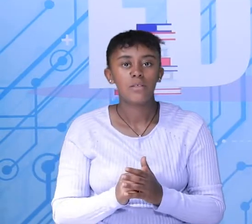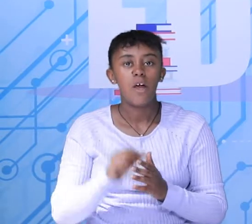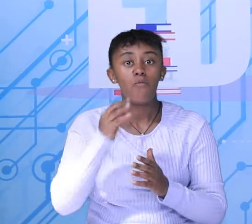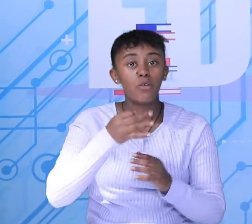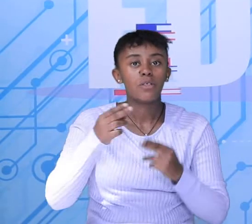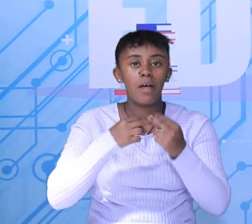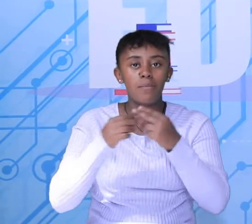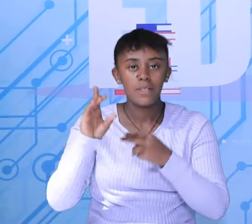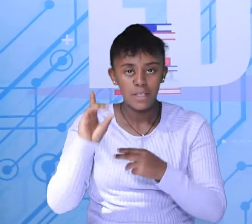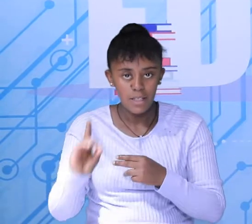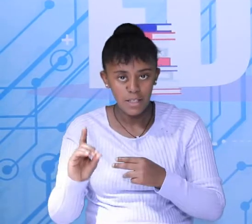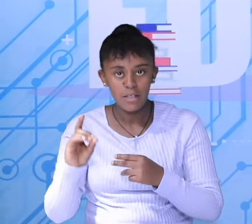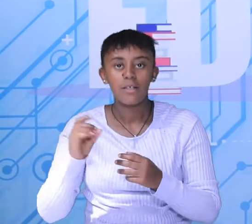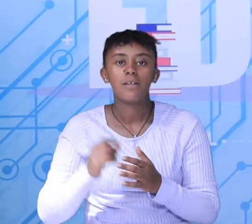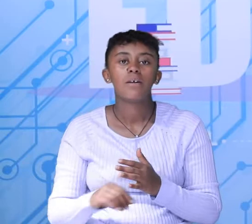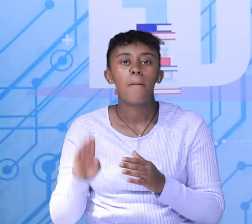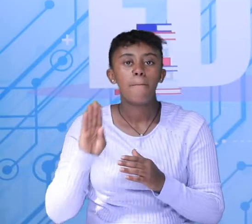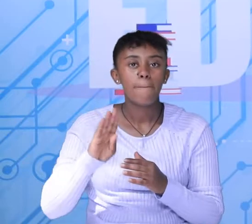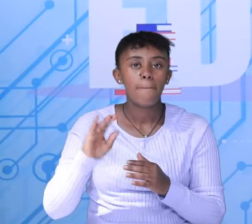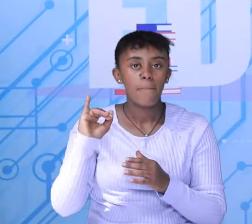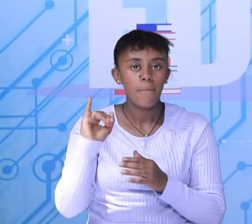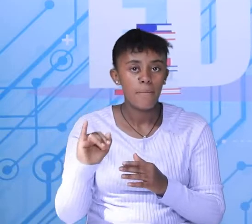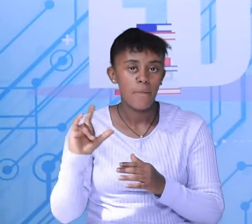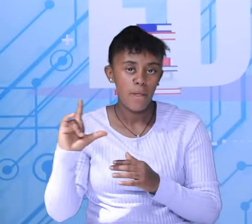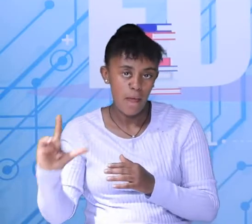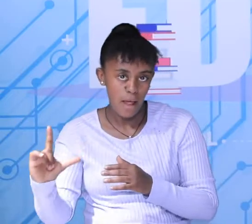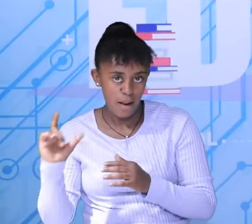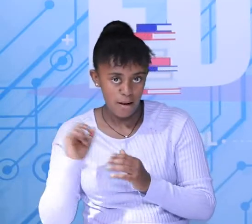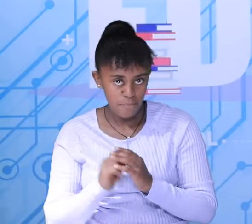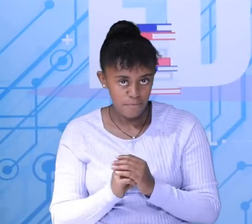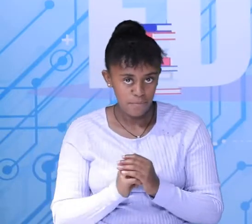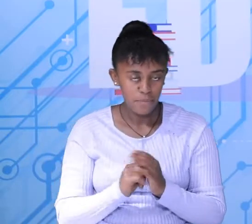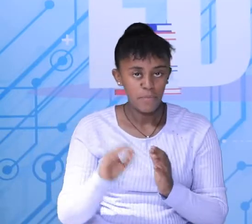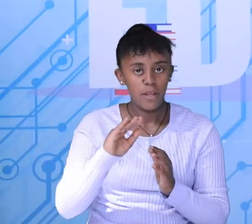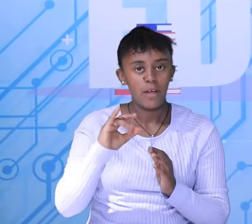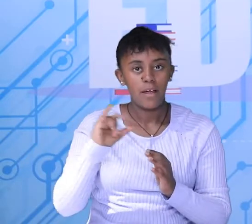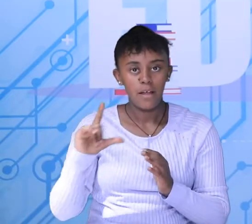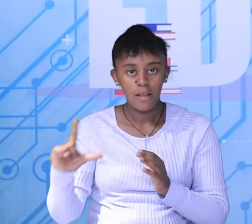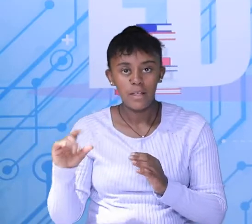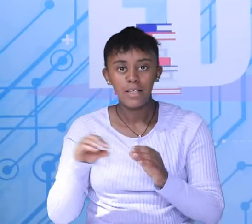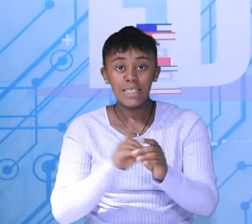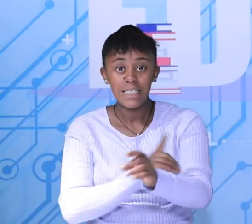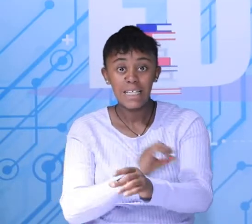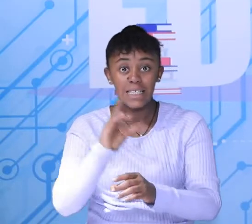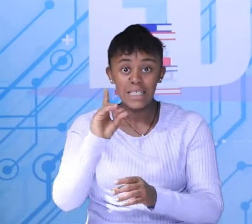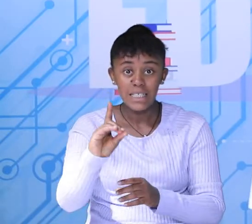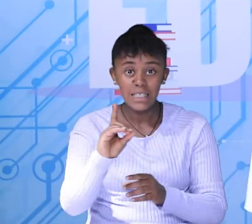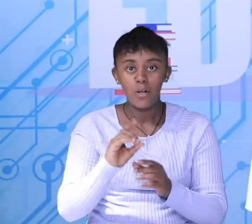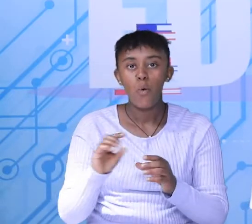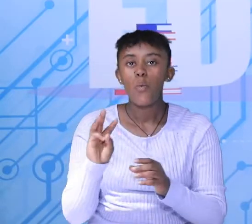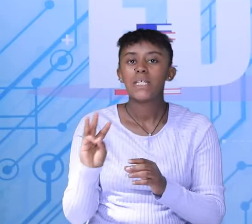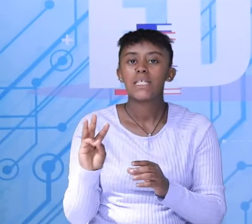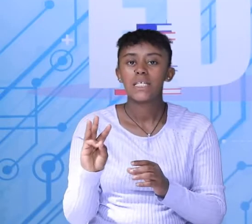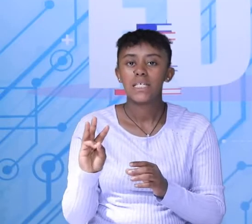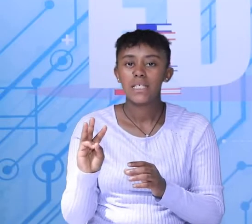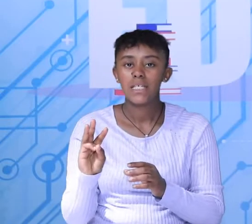direction. The angle is 90 degrees. Therefore, it's possible to determine the magnetic force to